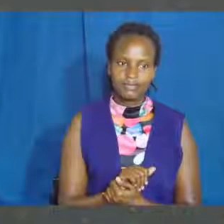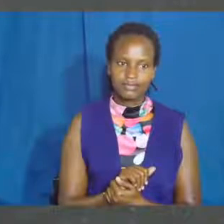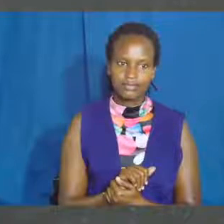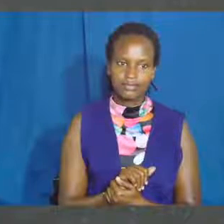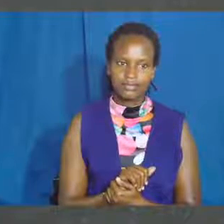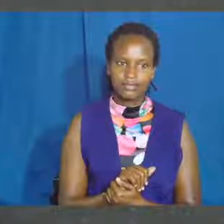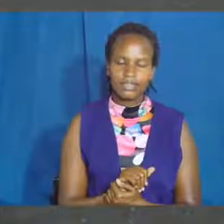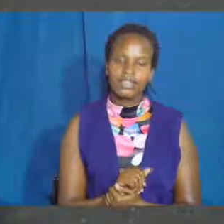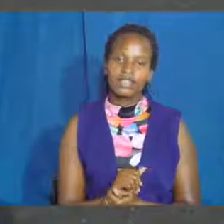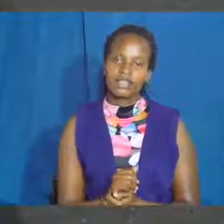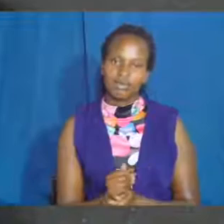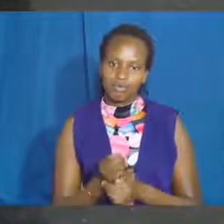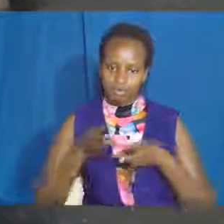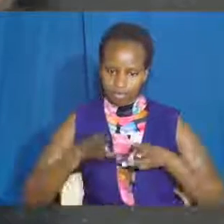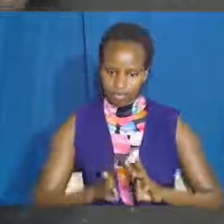the entry